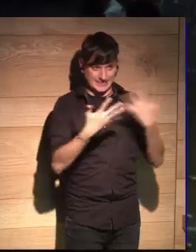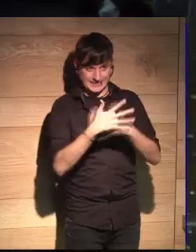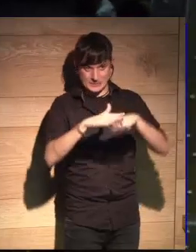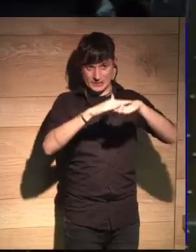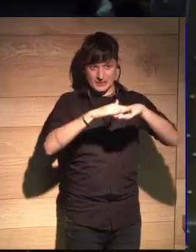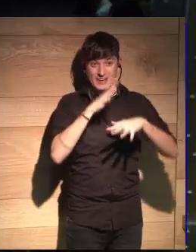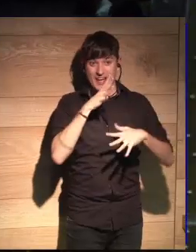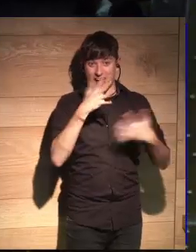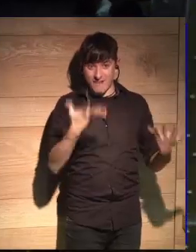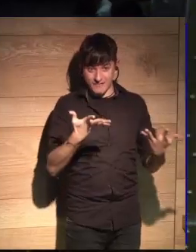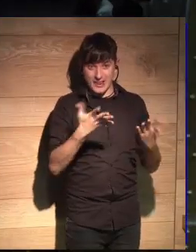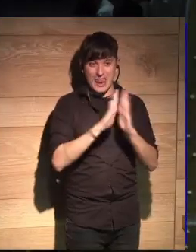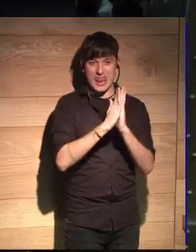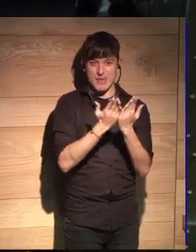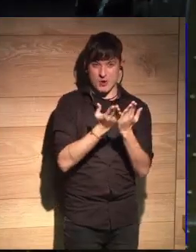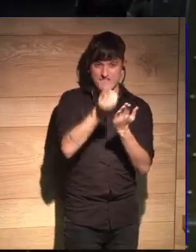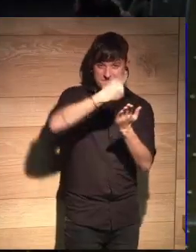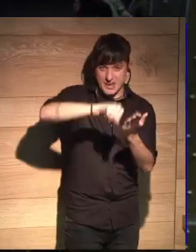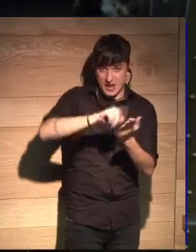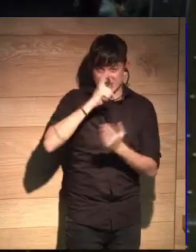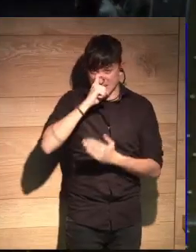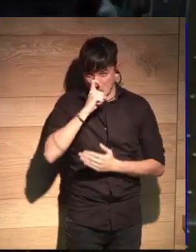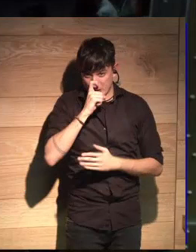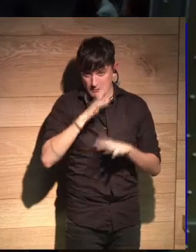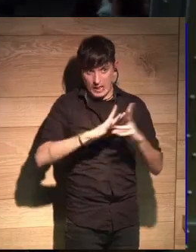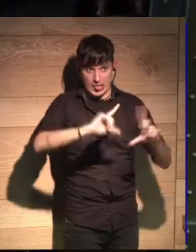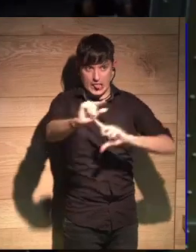Y ahora tenemos la firma. Now he will be signing books